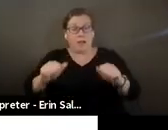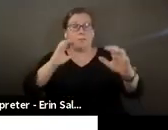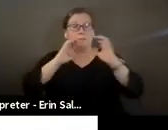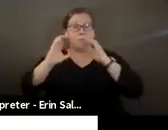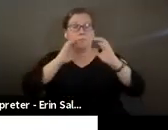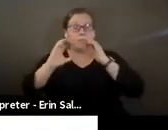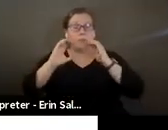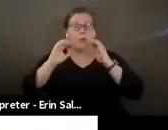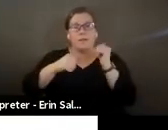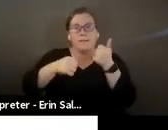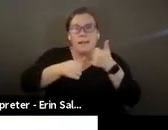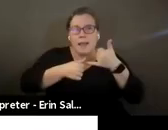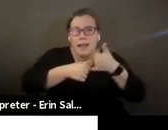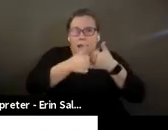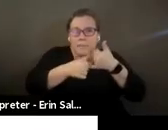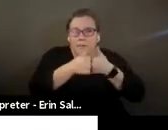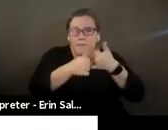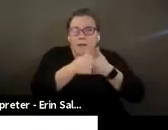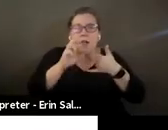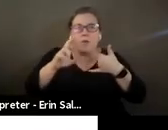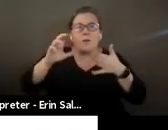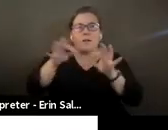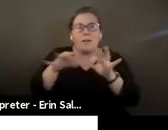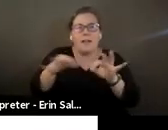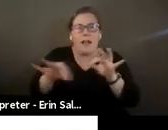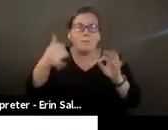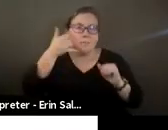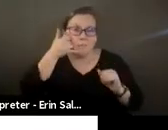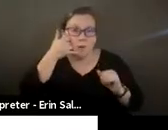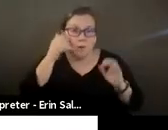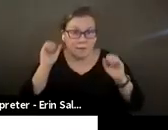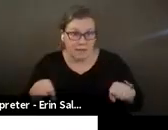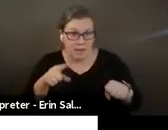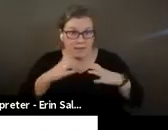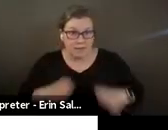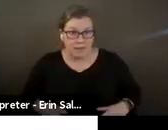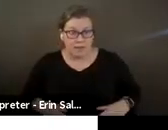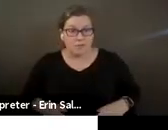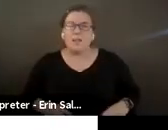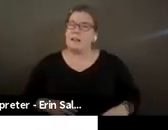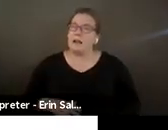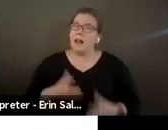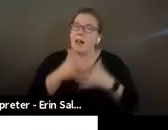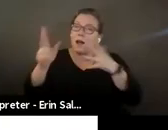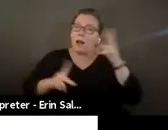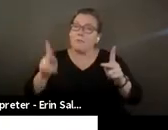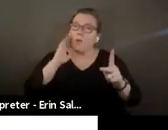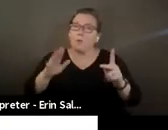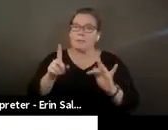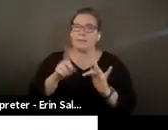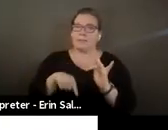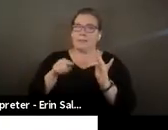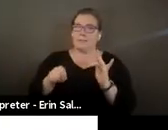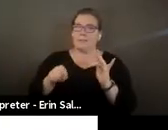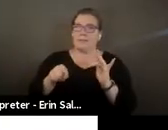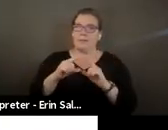an amplified or captioning phone? A lot of folks leave this question blank,